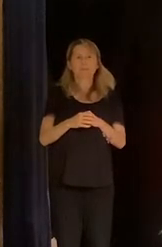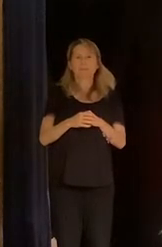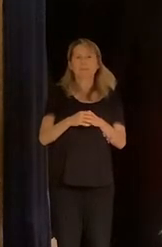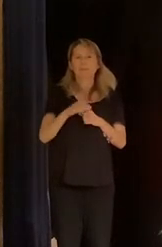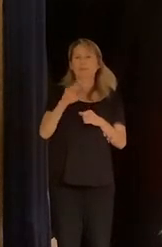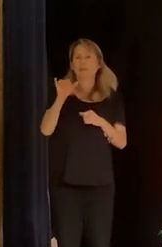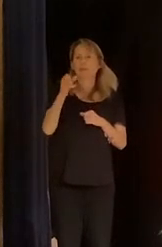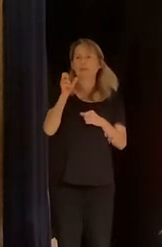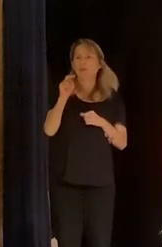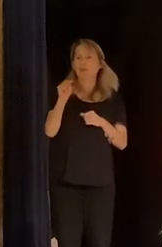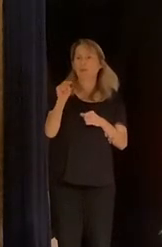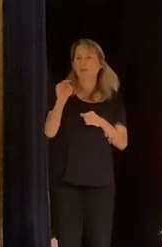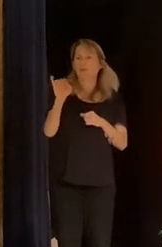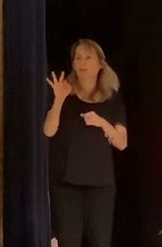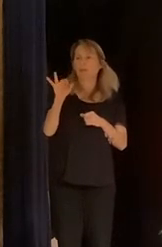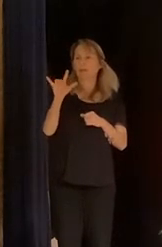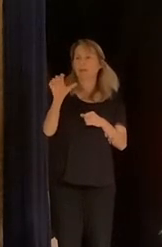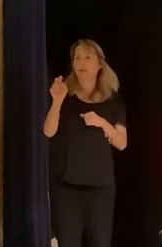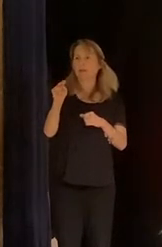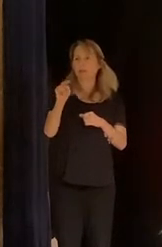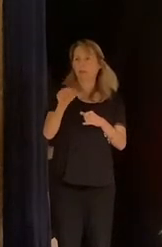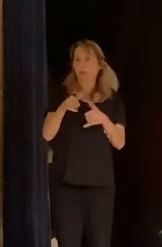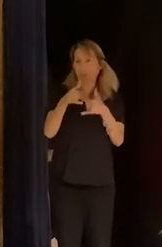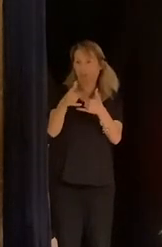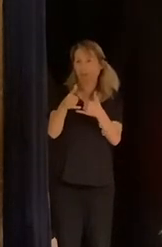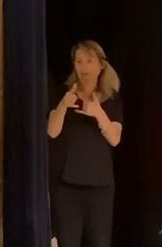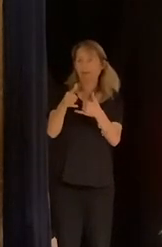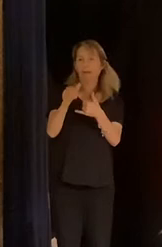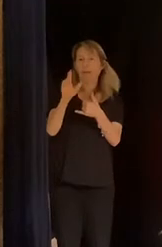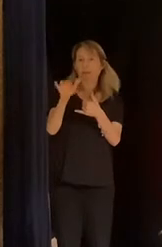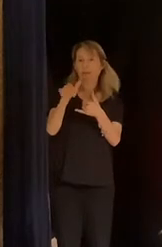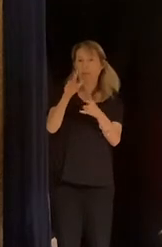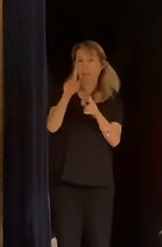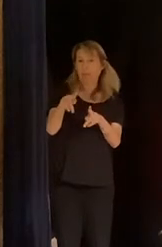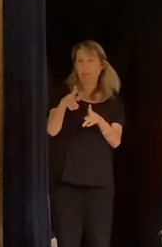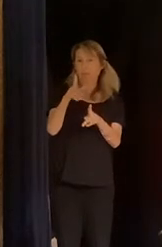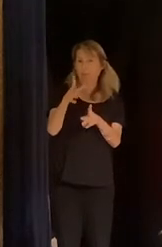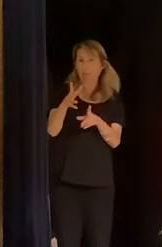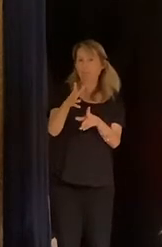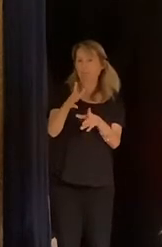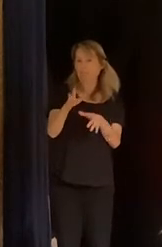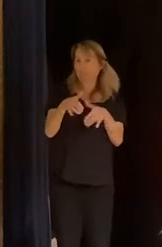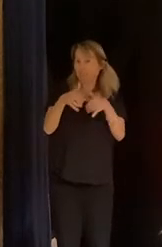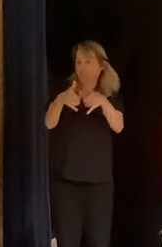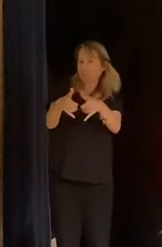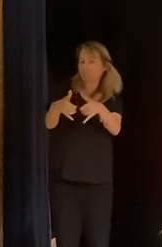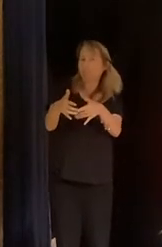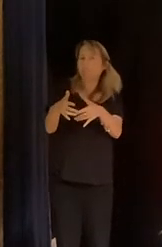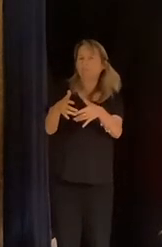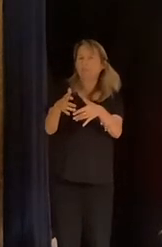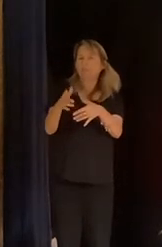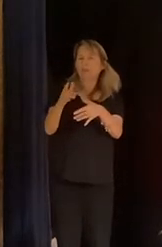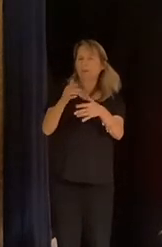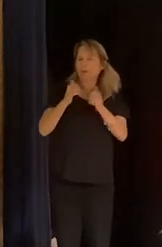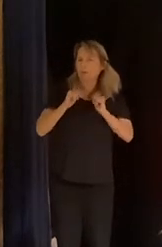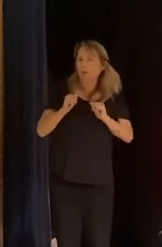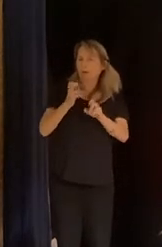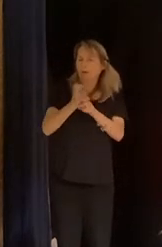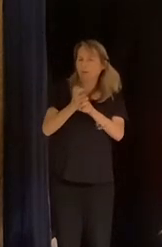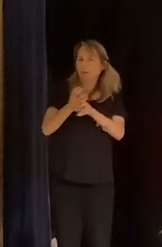Fallon Award, this recipient makes considerable effort to improve his community and the school